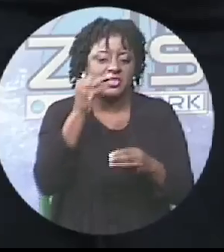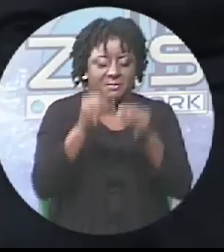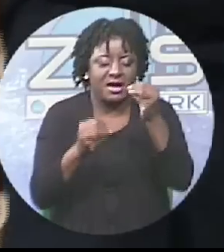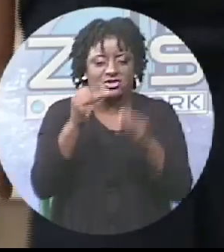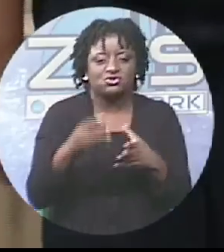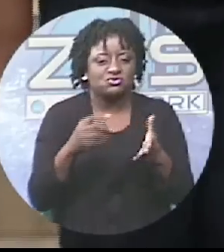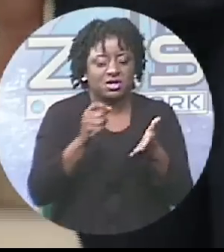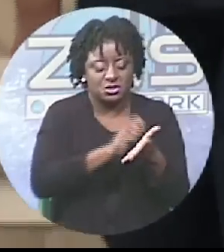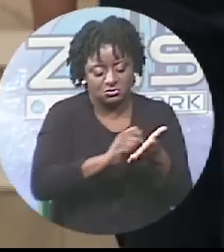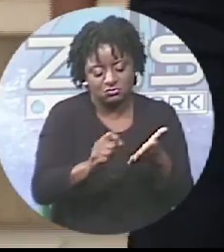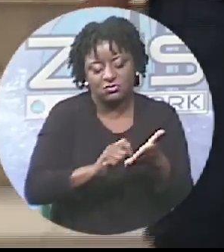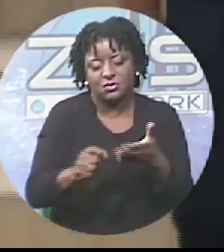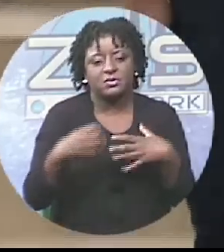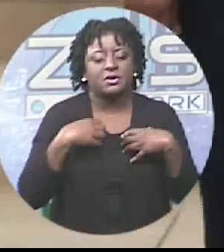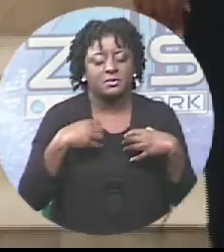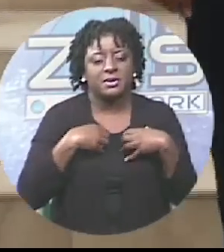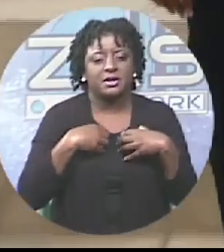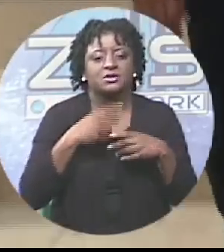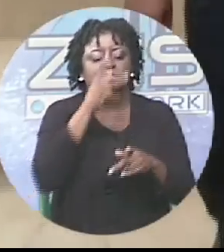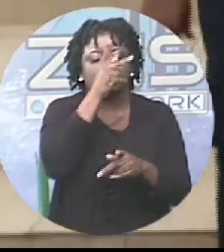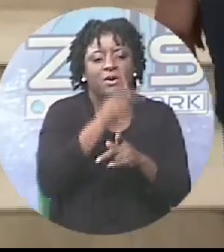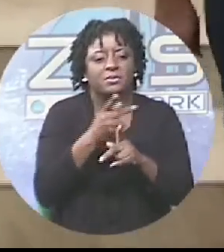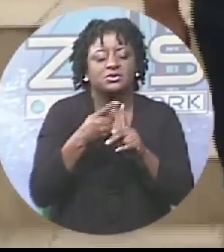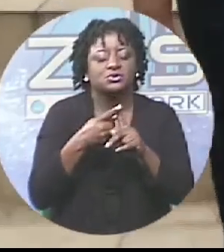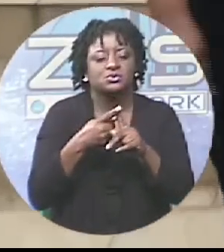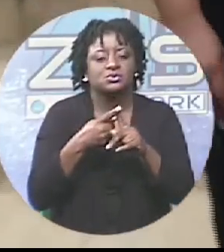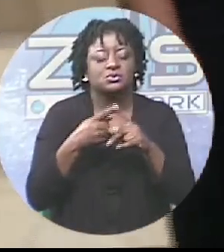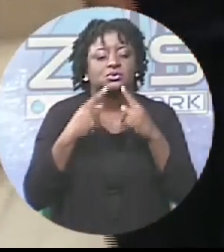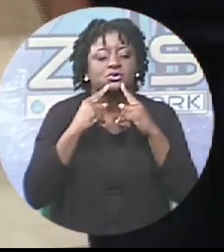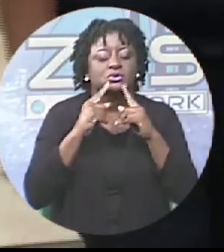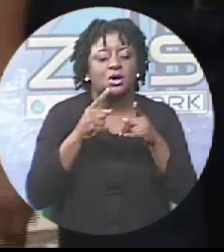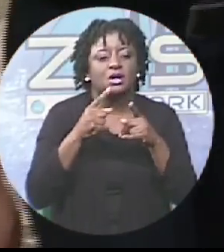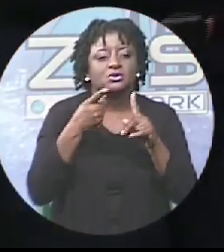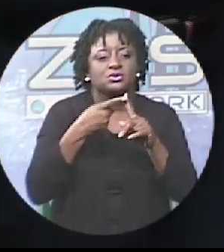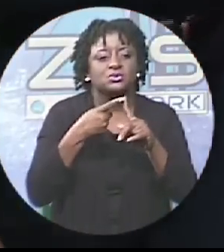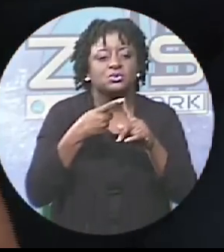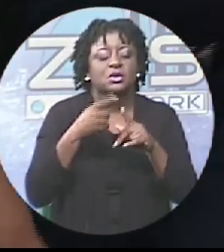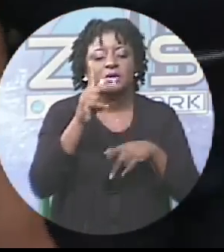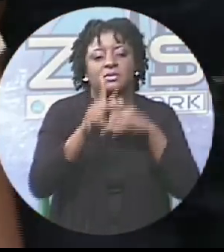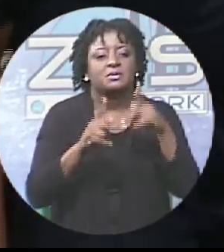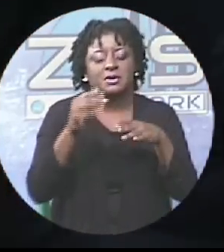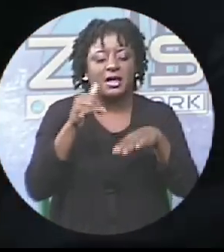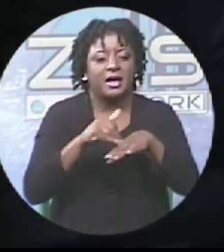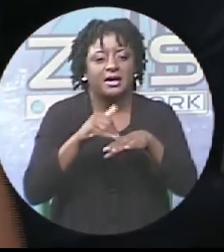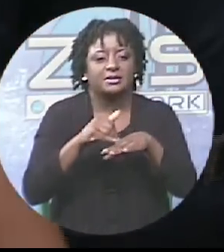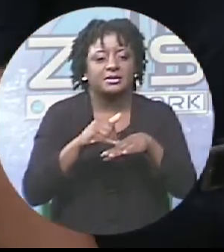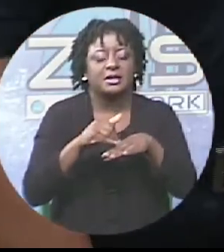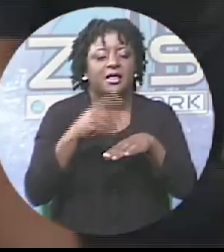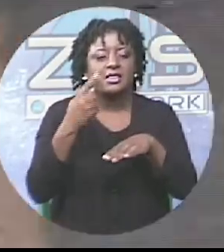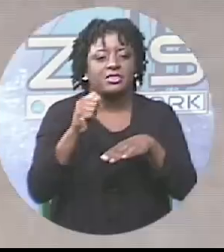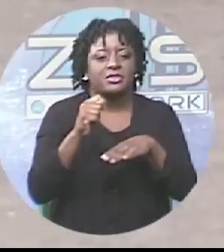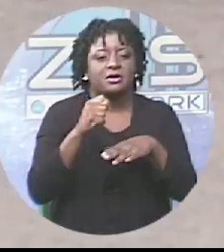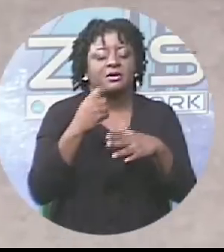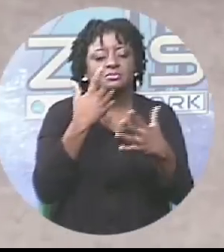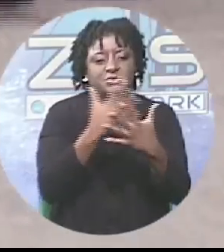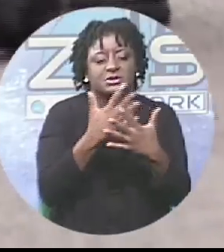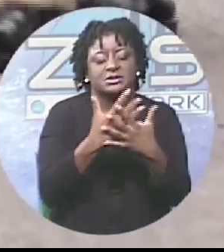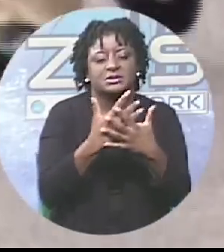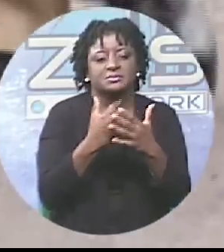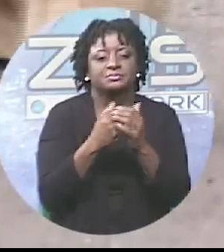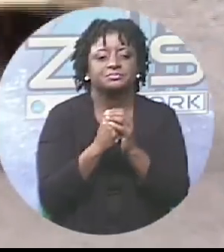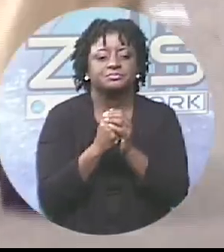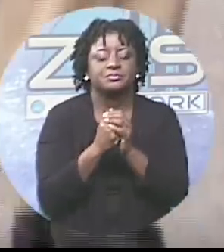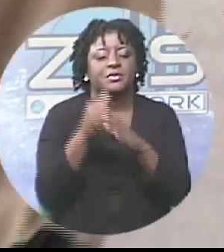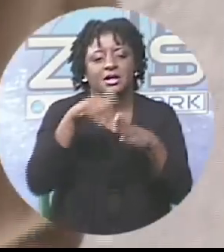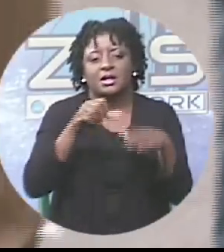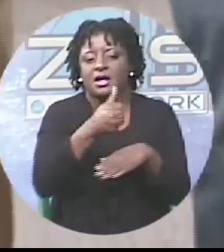promised to notify authorities at the Bahamas Department of Corrections. Charlton returns to court on February 24th. In